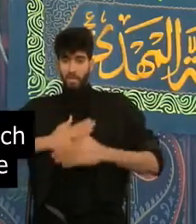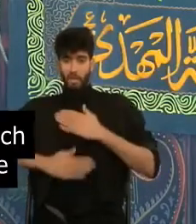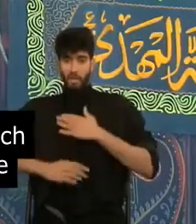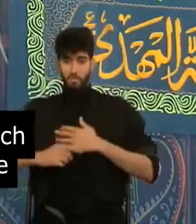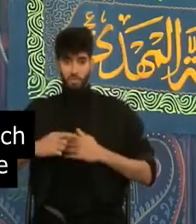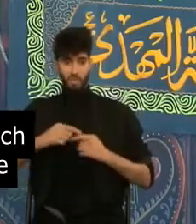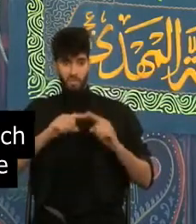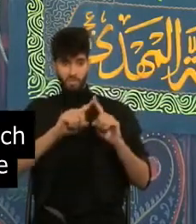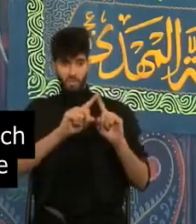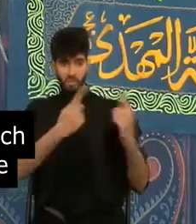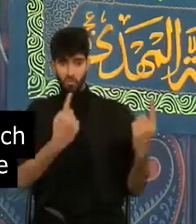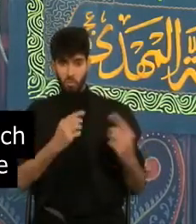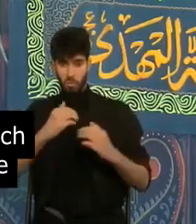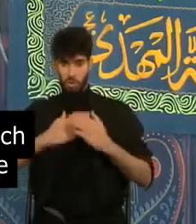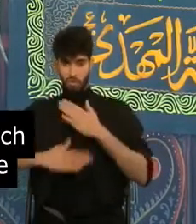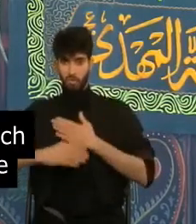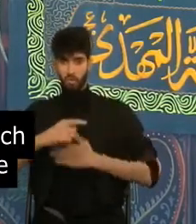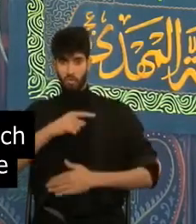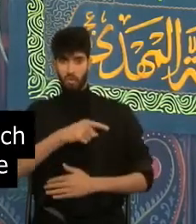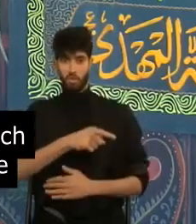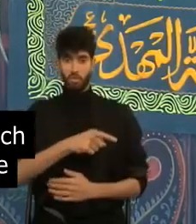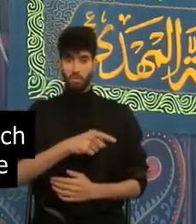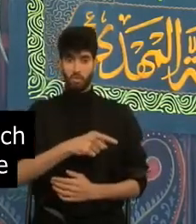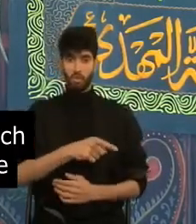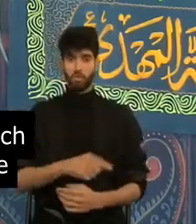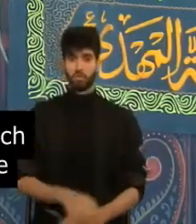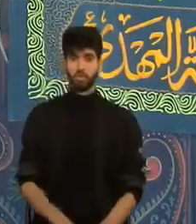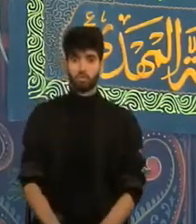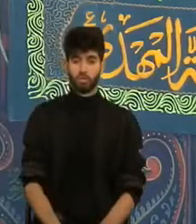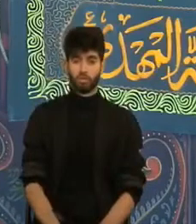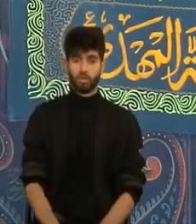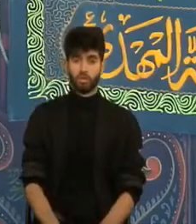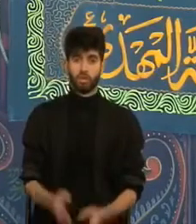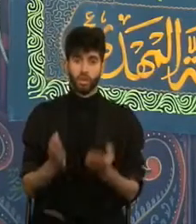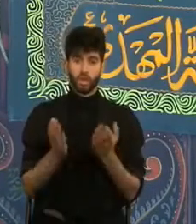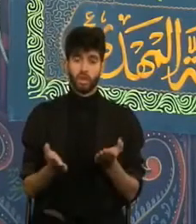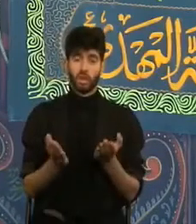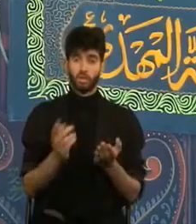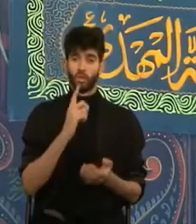Now here, I'm going to touch on something sensitive.